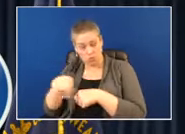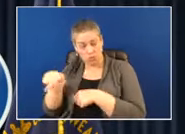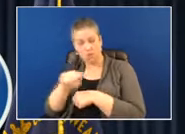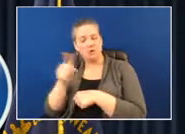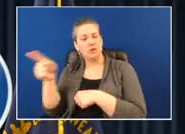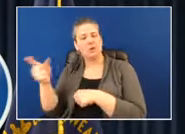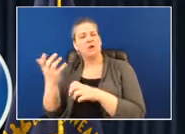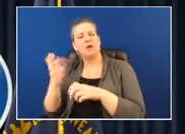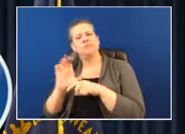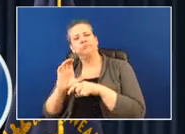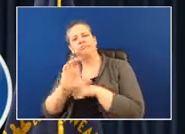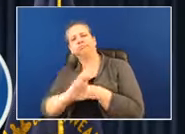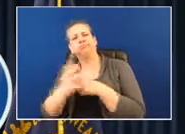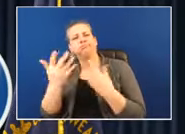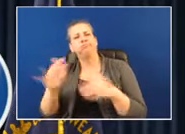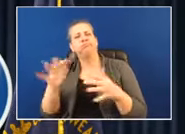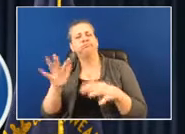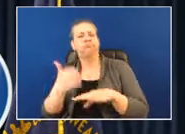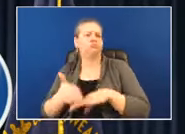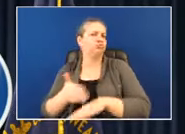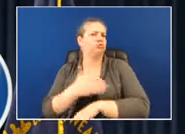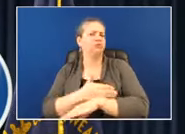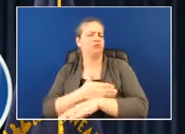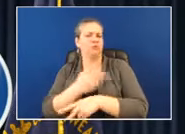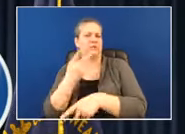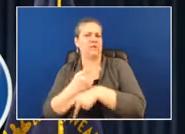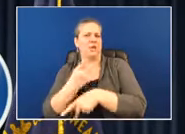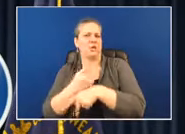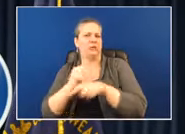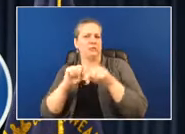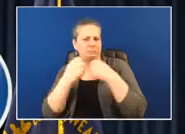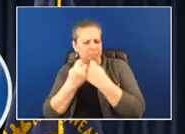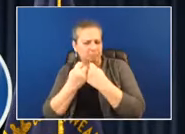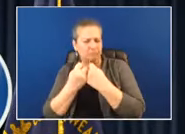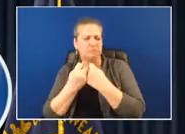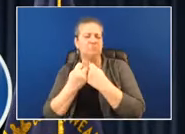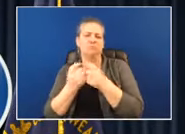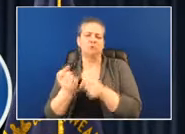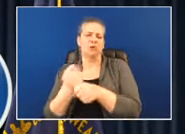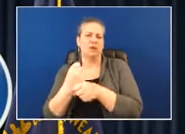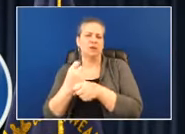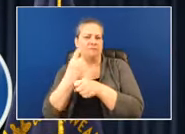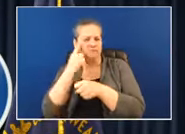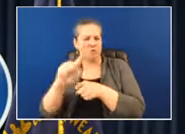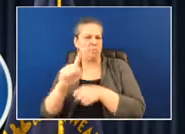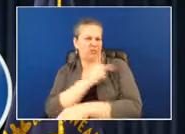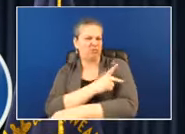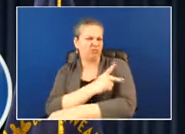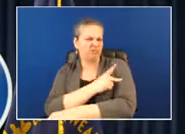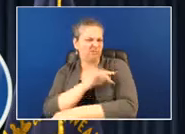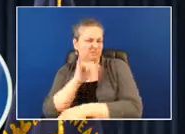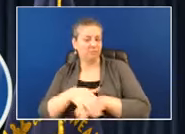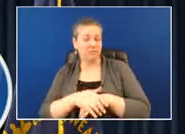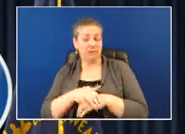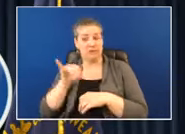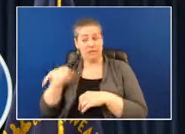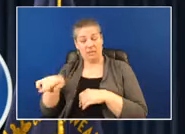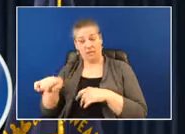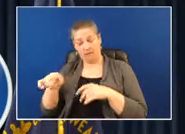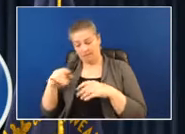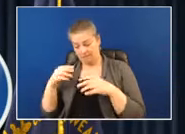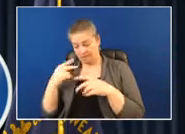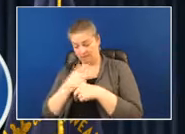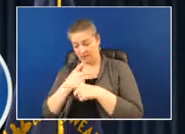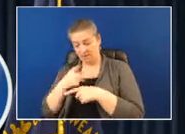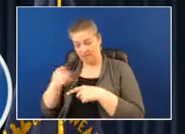the improvements in care team productivity and outcome for patients. And the association found that adding these workers to a patient's care